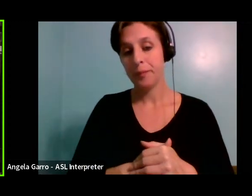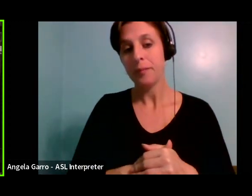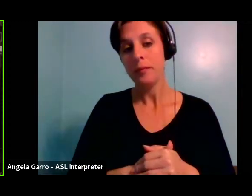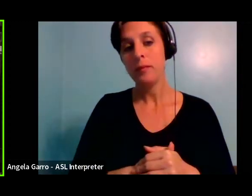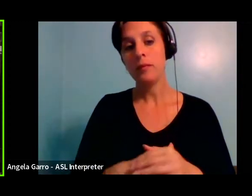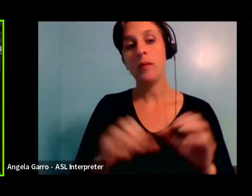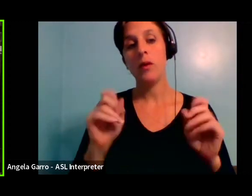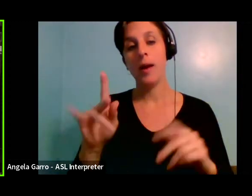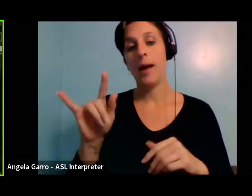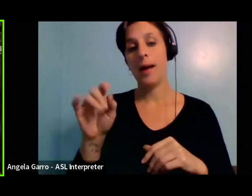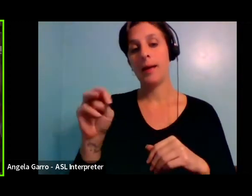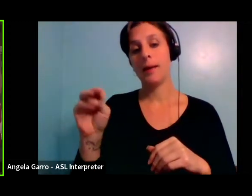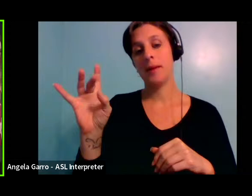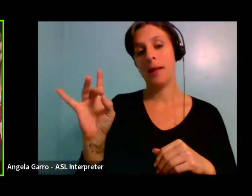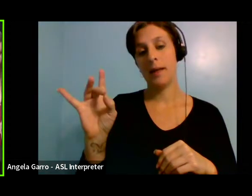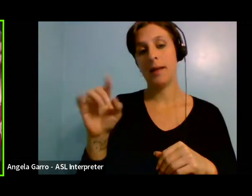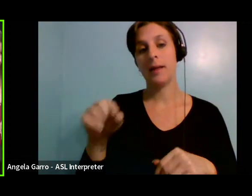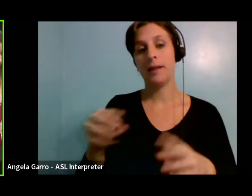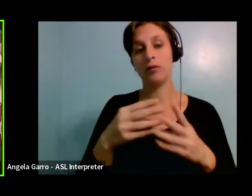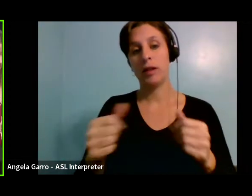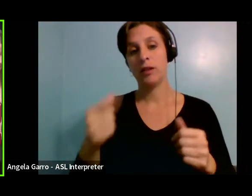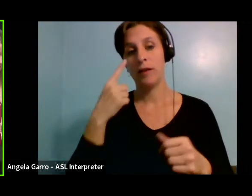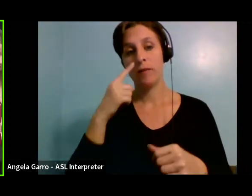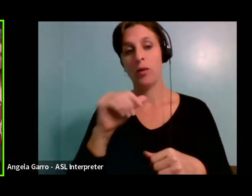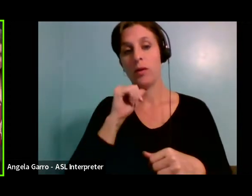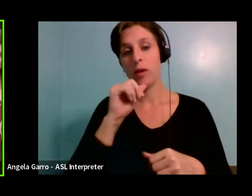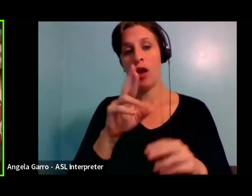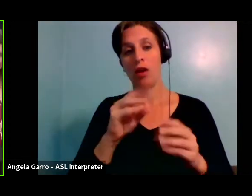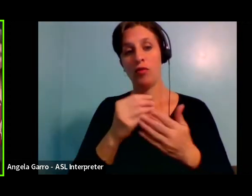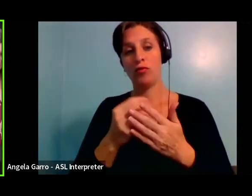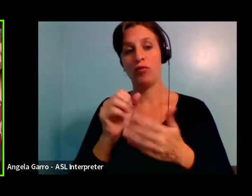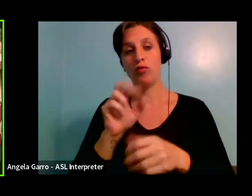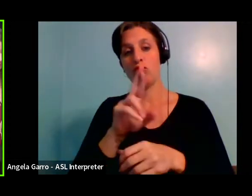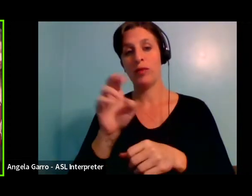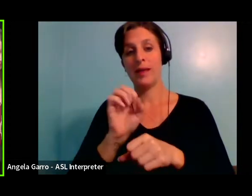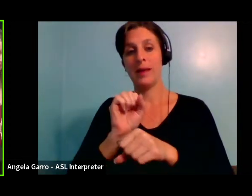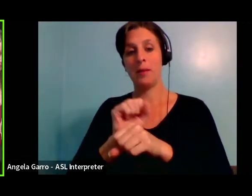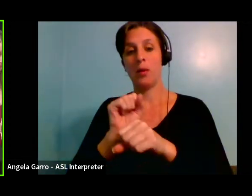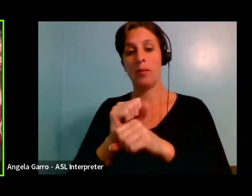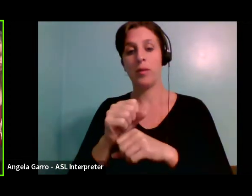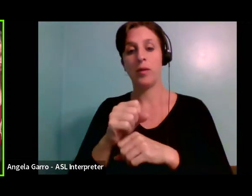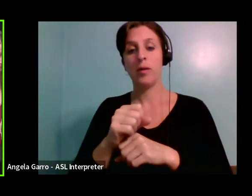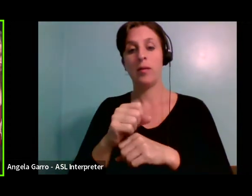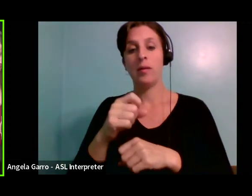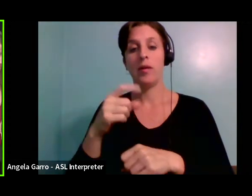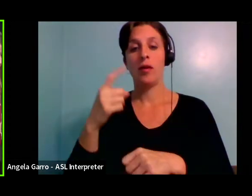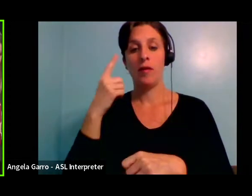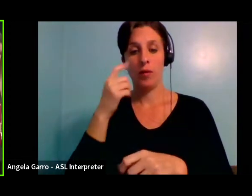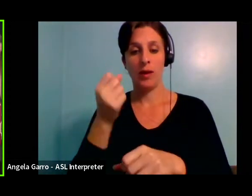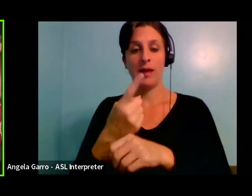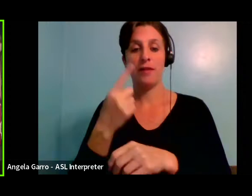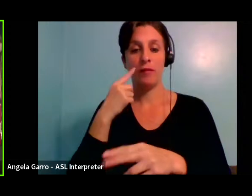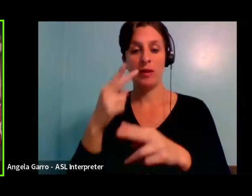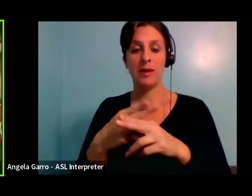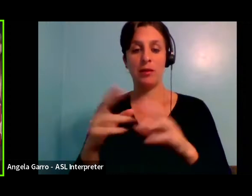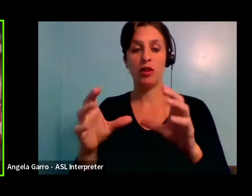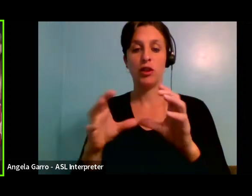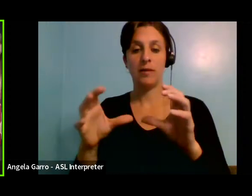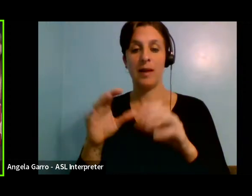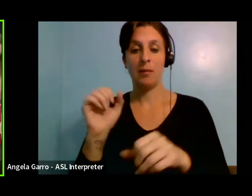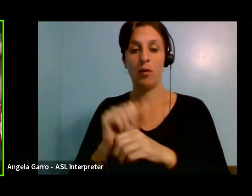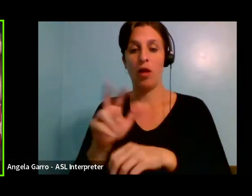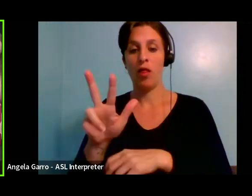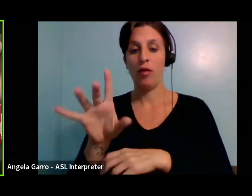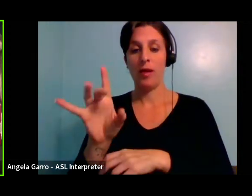Okay, item 8. This is the resolution for non-reemployment going into next year for temporary certificated employees. There's 38 employees on